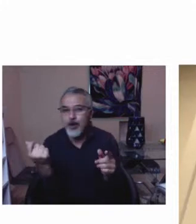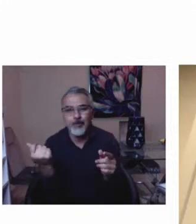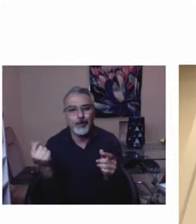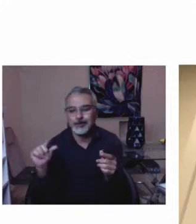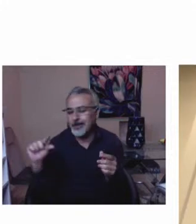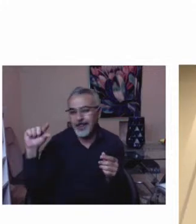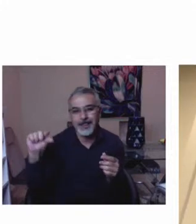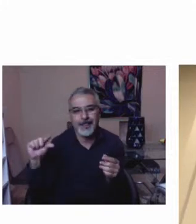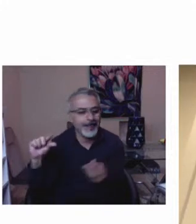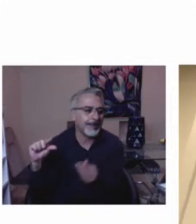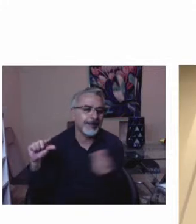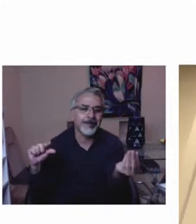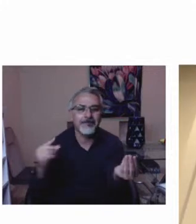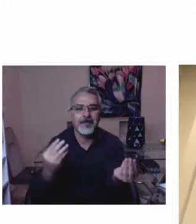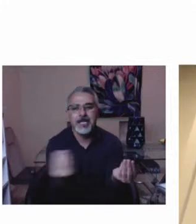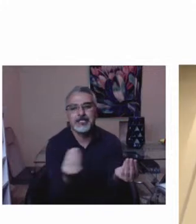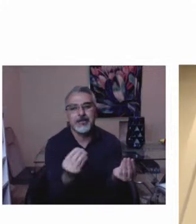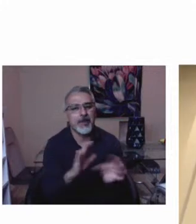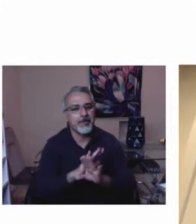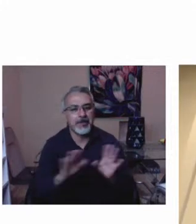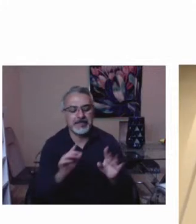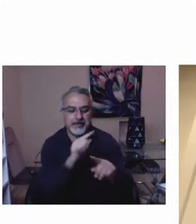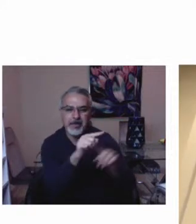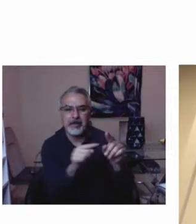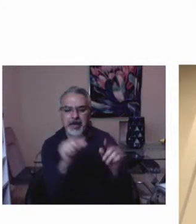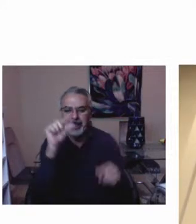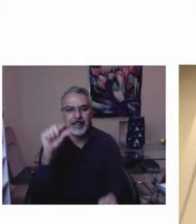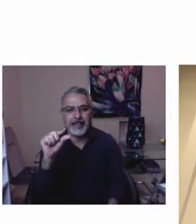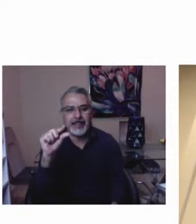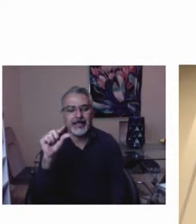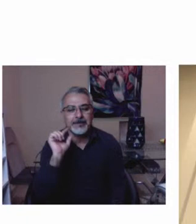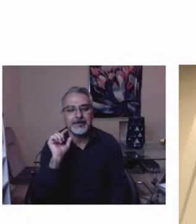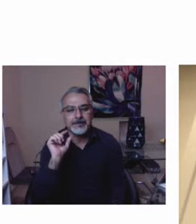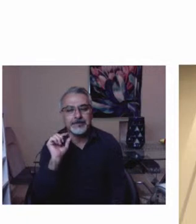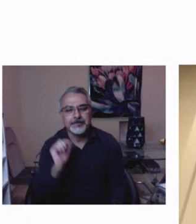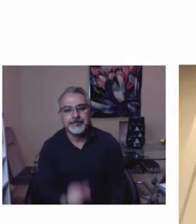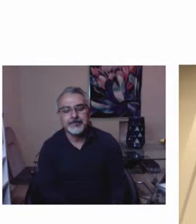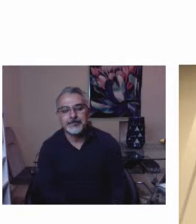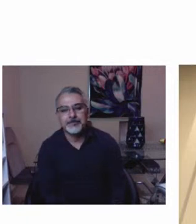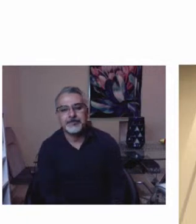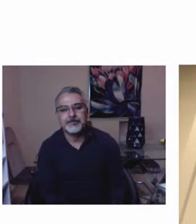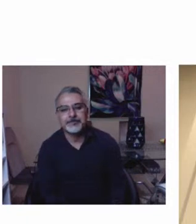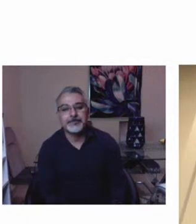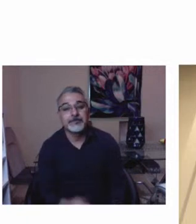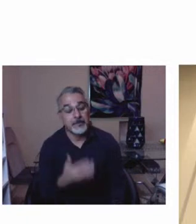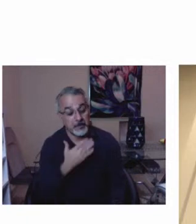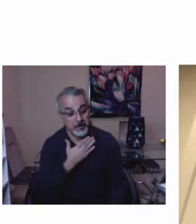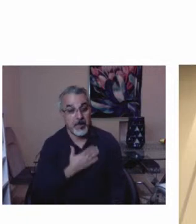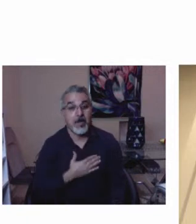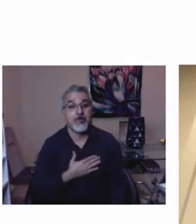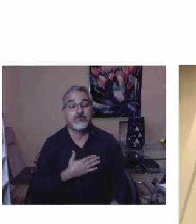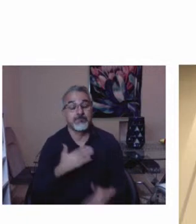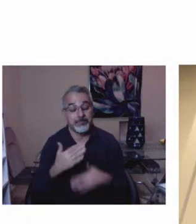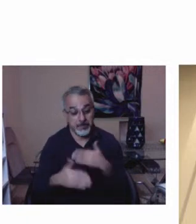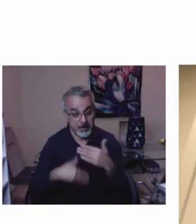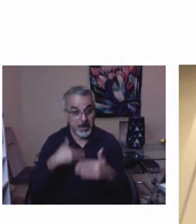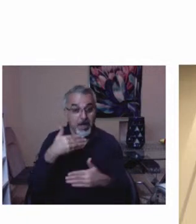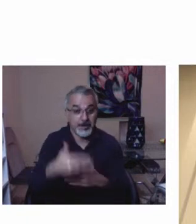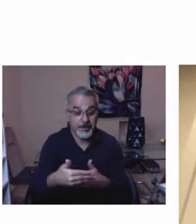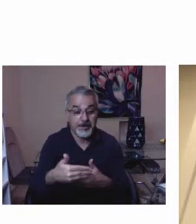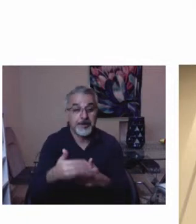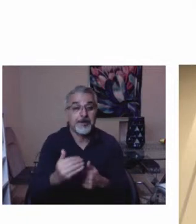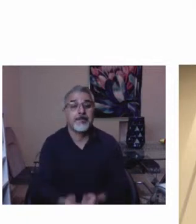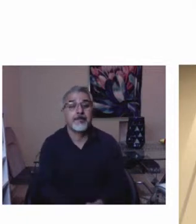want to acknowledge that some other UN entities have been doing a lot to tackle this issue of data. I want to mention